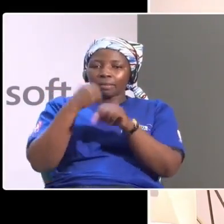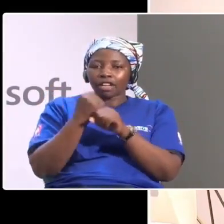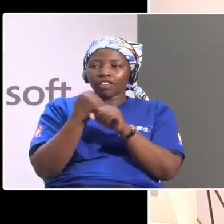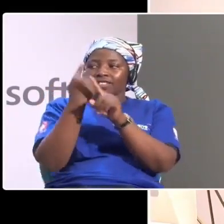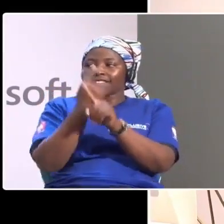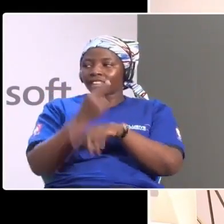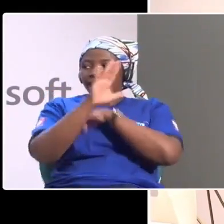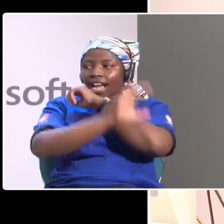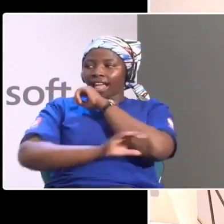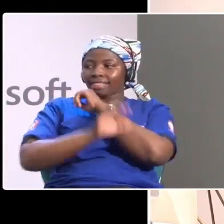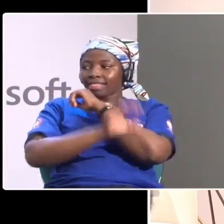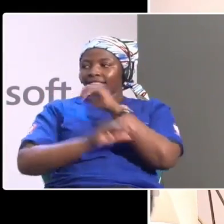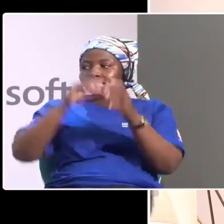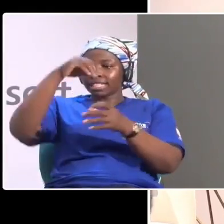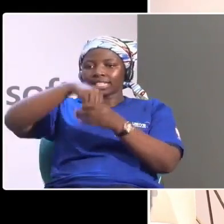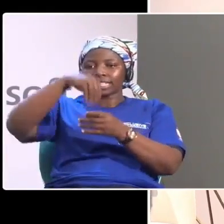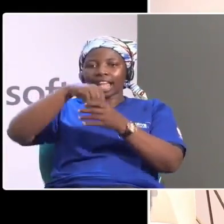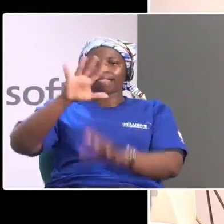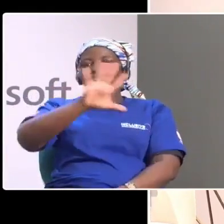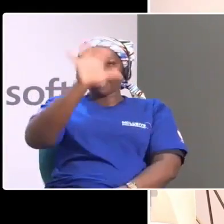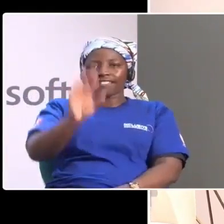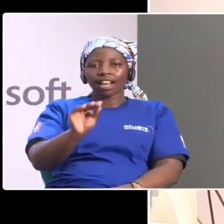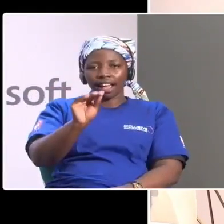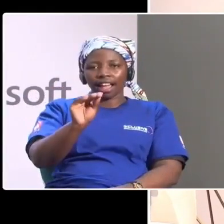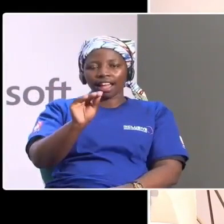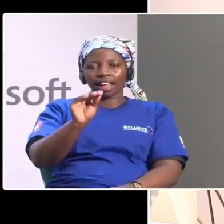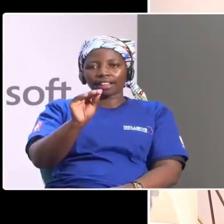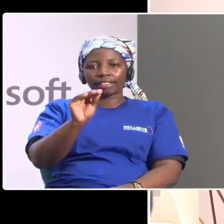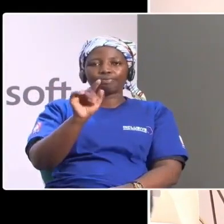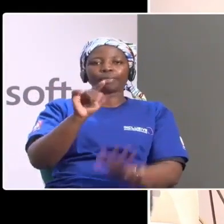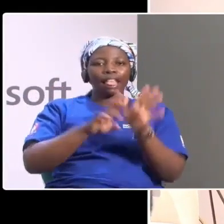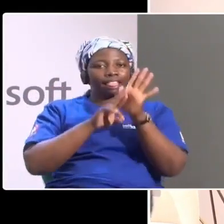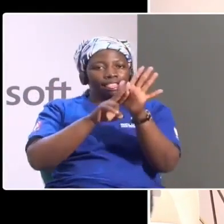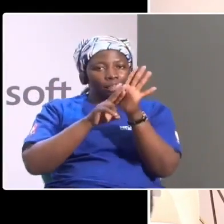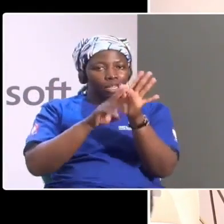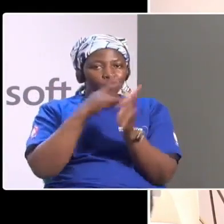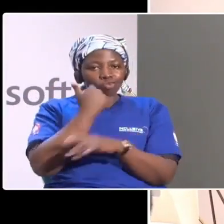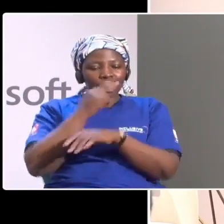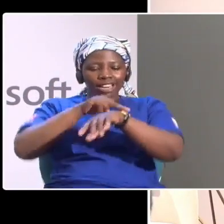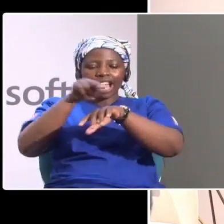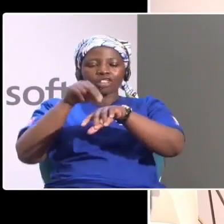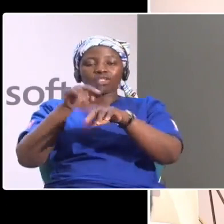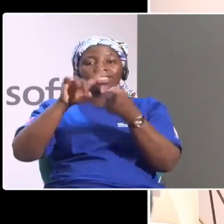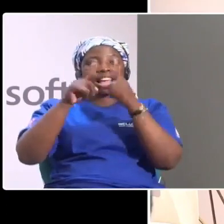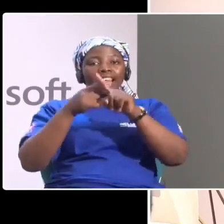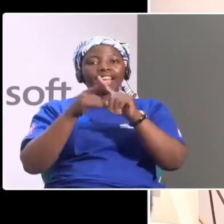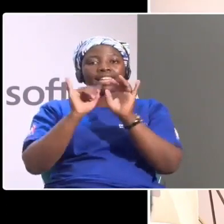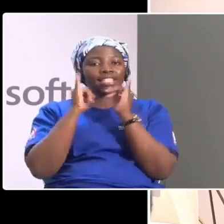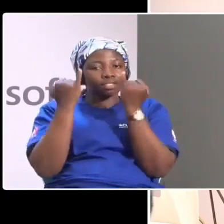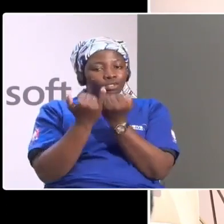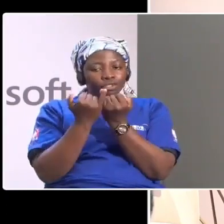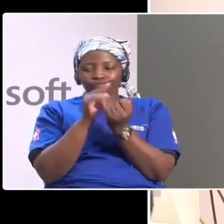countries within the African continent. They are represented by the national standards bodies of